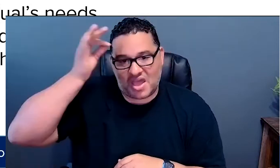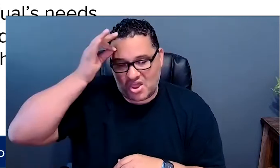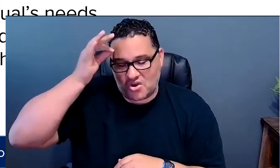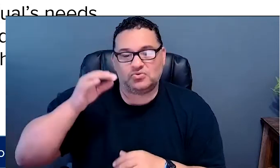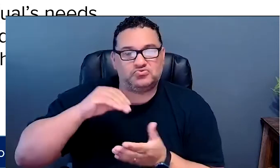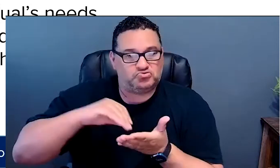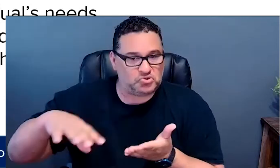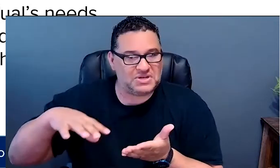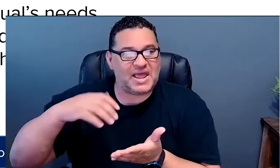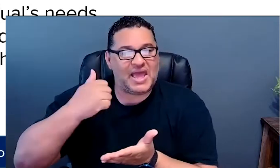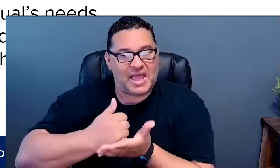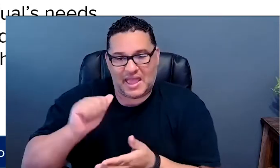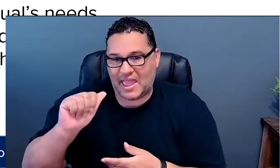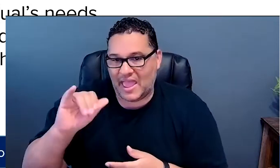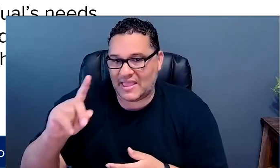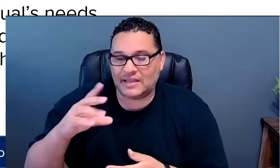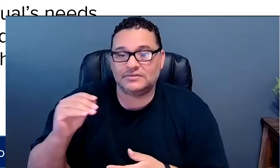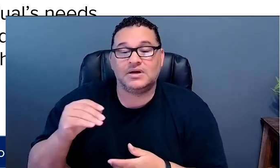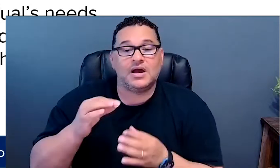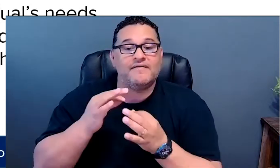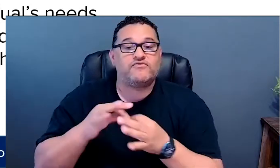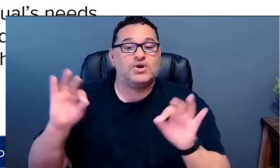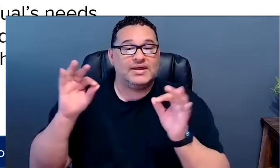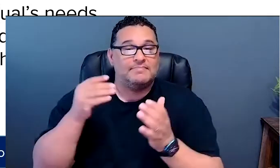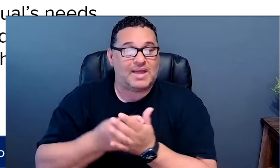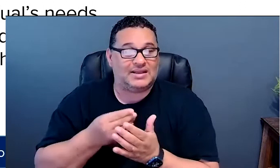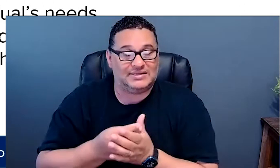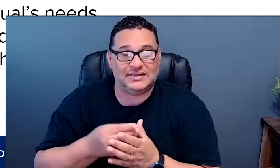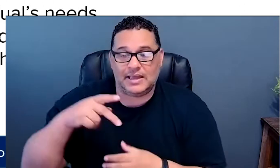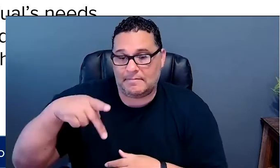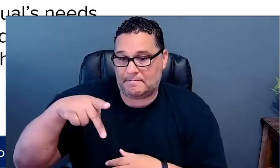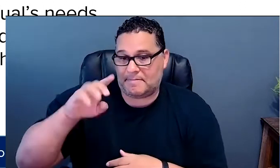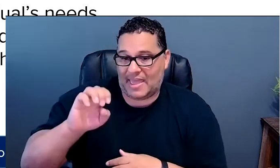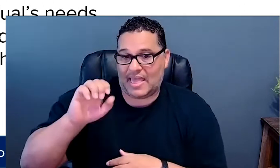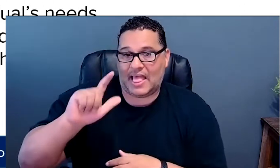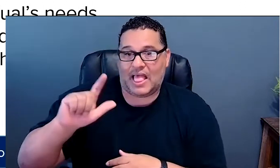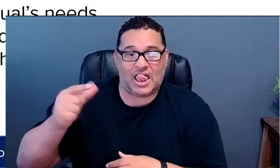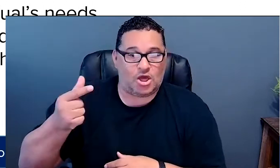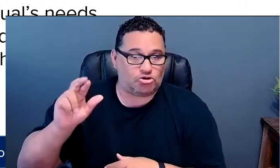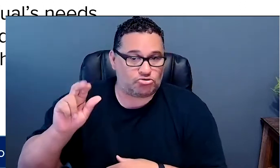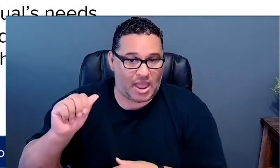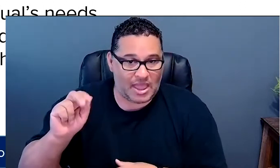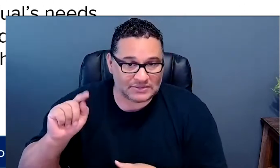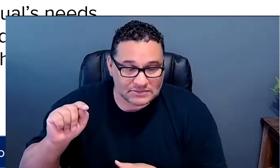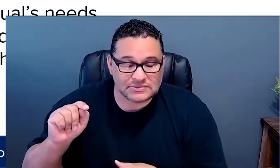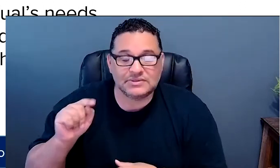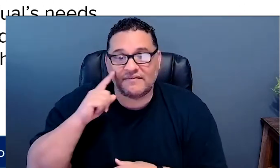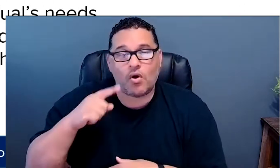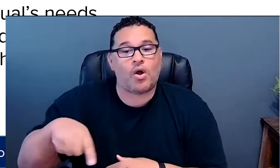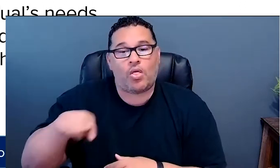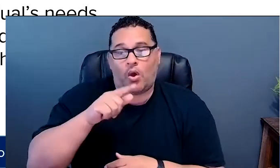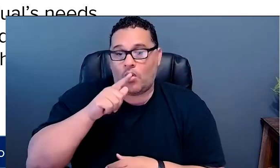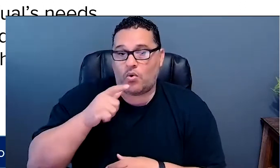for the free money, the Pell Grant, that the government offers to those who qualify